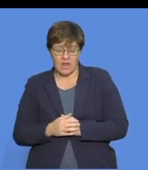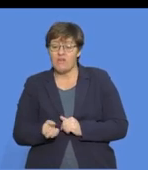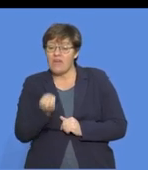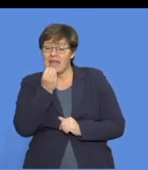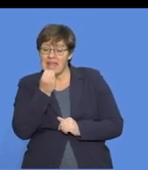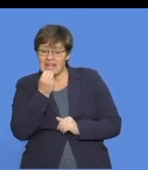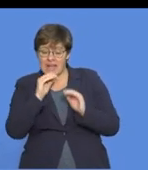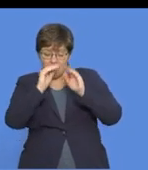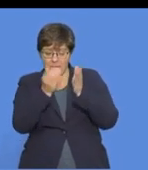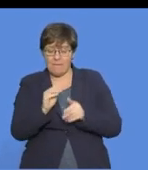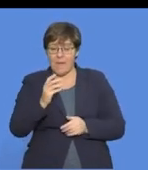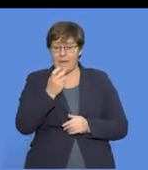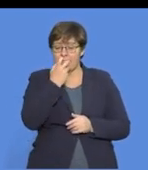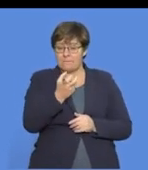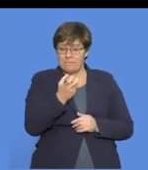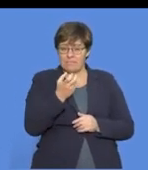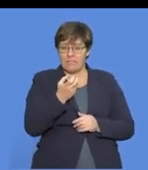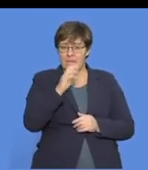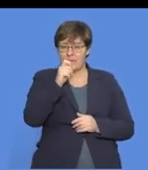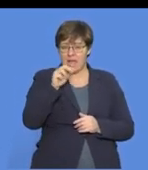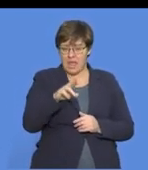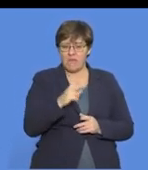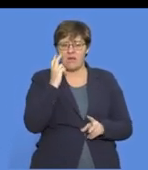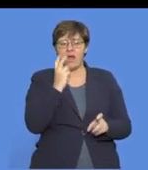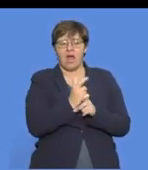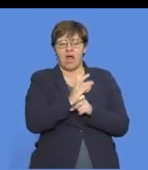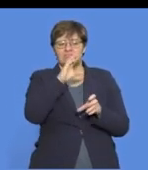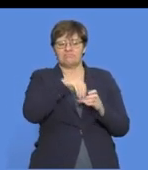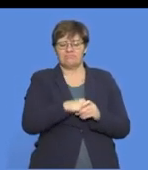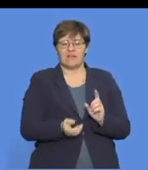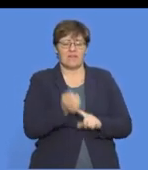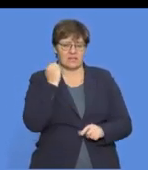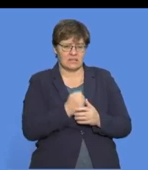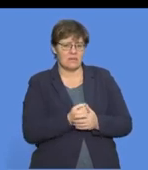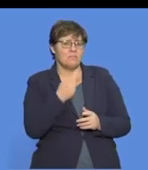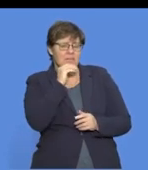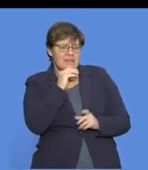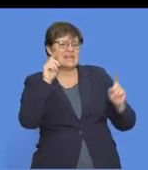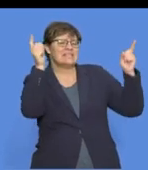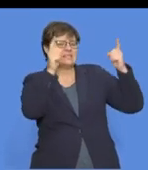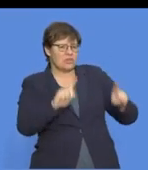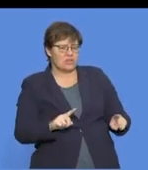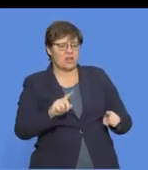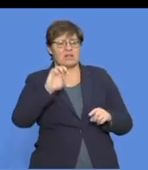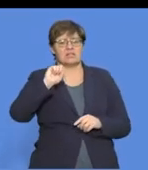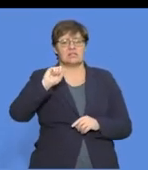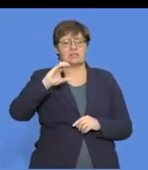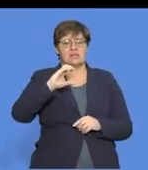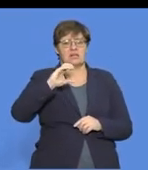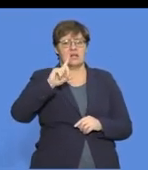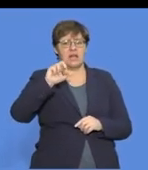hard, gritty bits, and those are special Sclerenchyma cells called stone